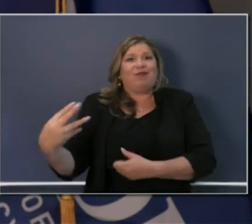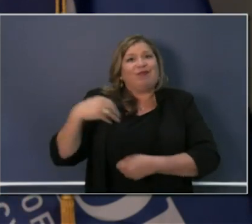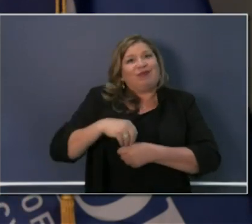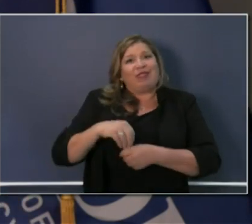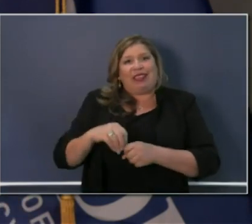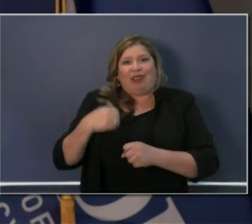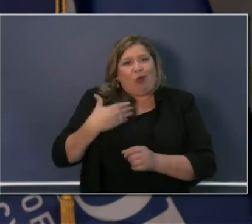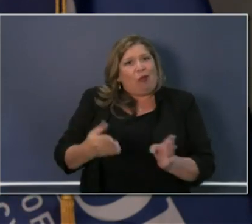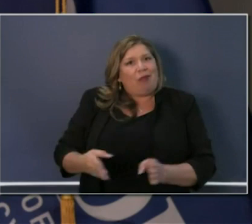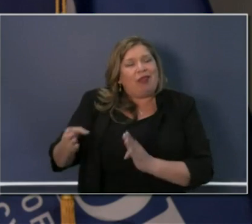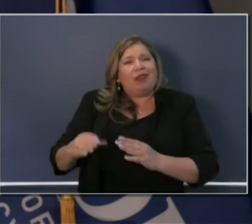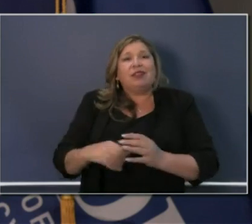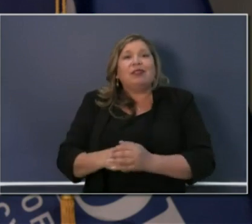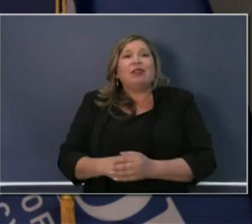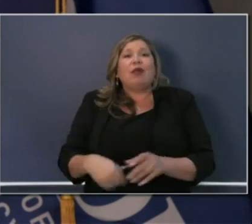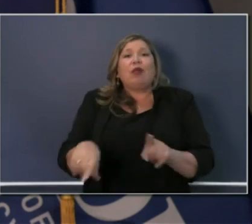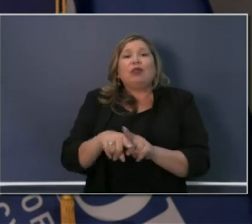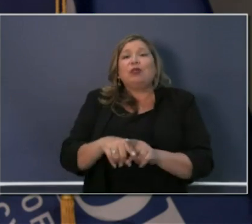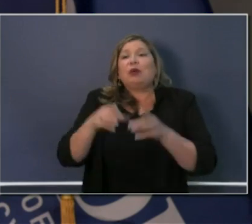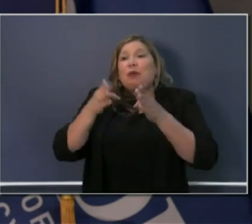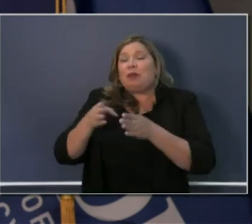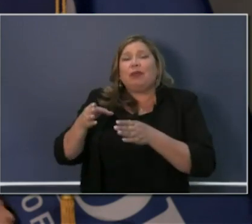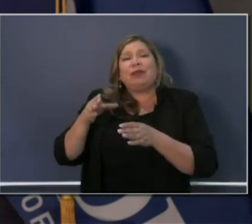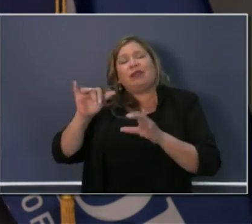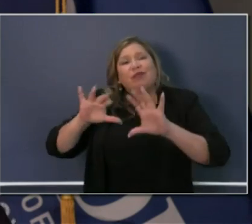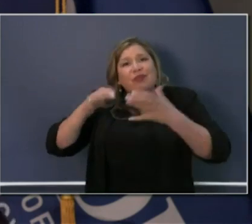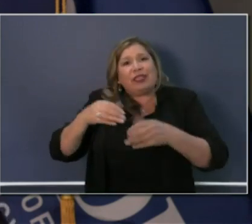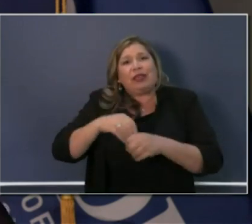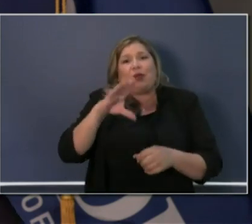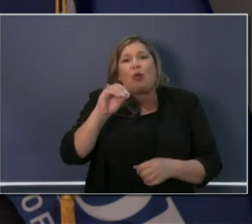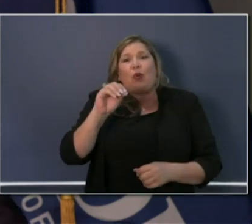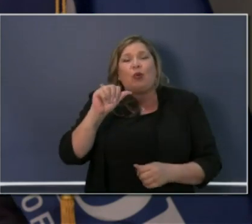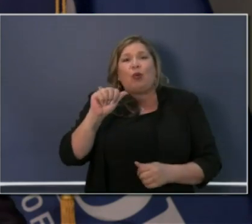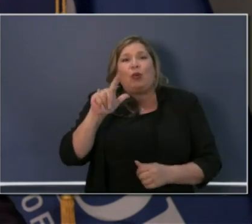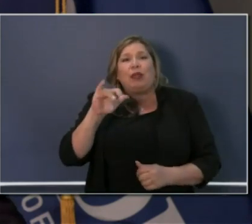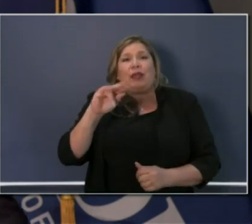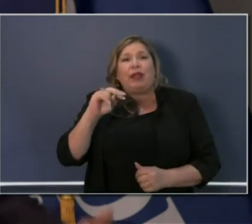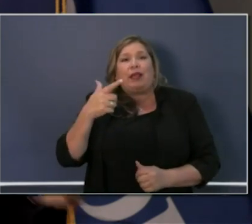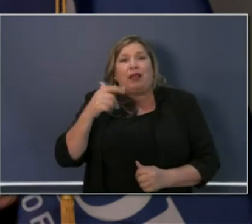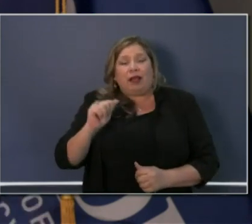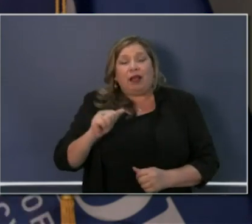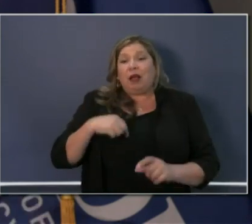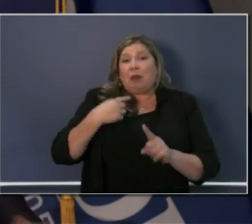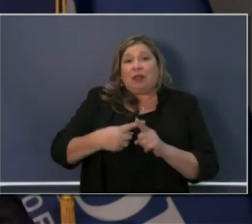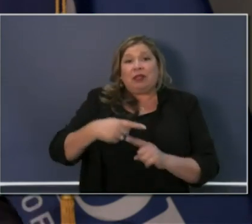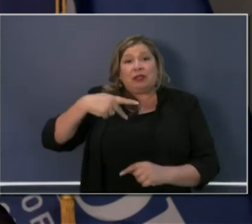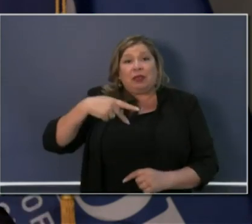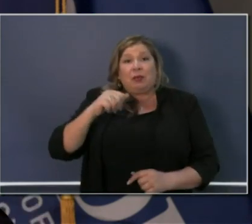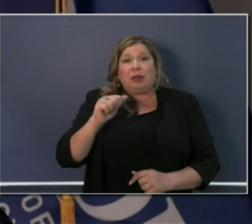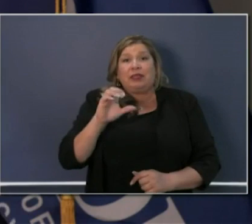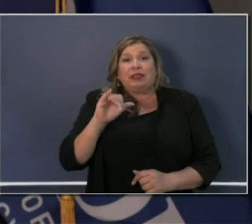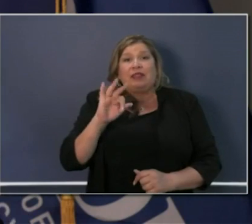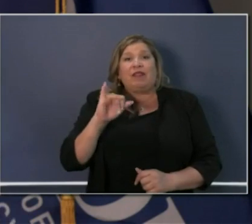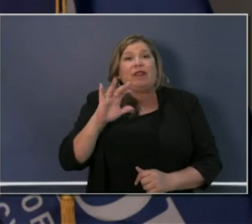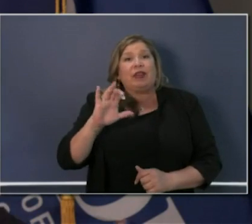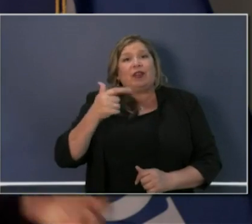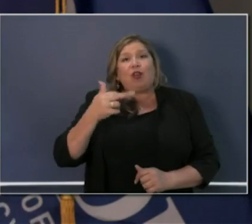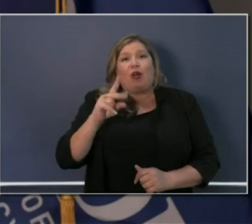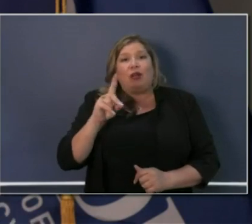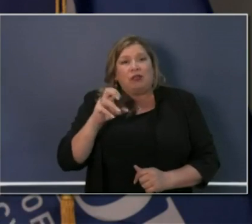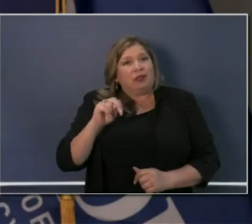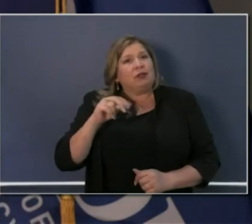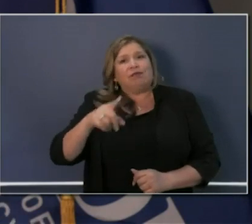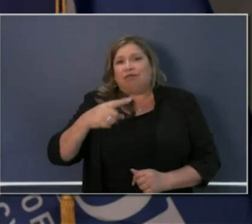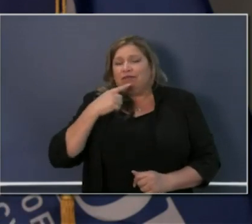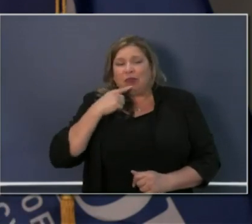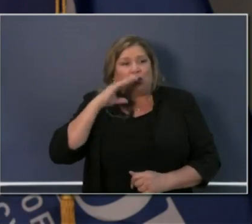portfolio. We have folks at Coalinga, we have folks in Pacific Gardens that are committing with term sheets to increase